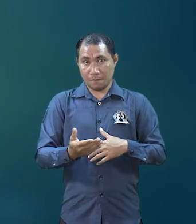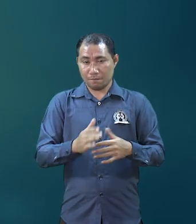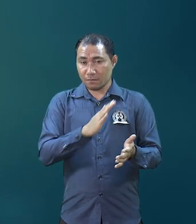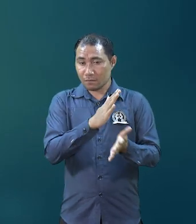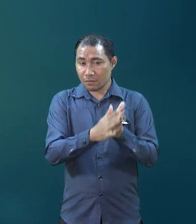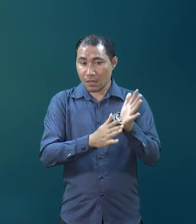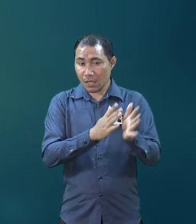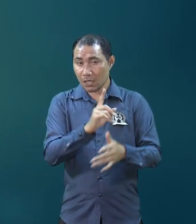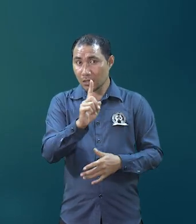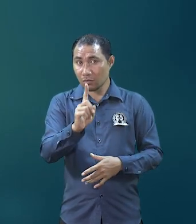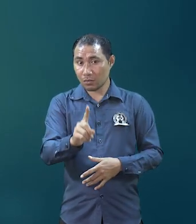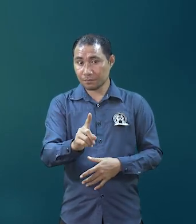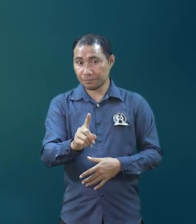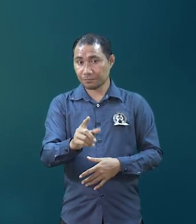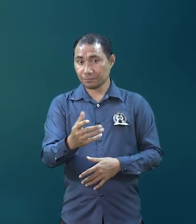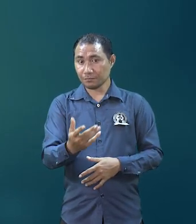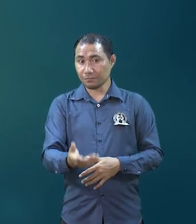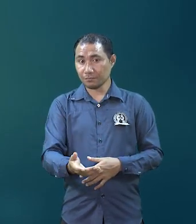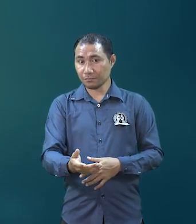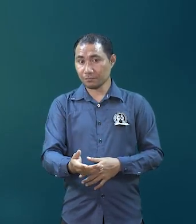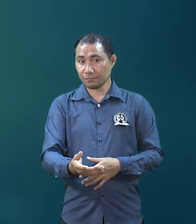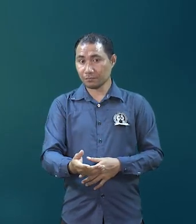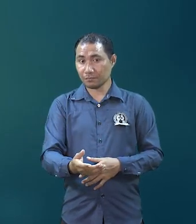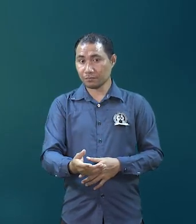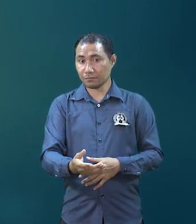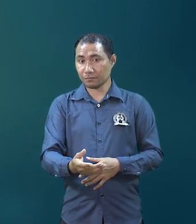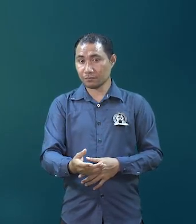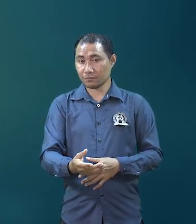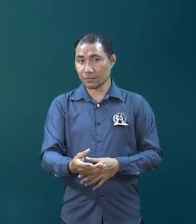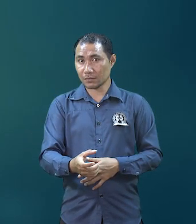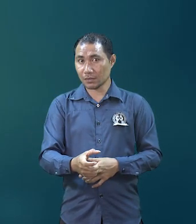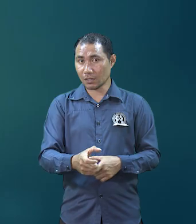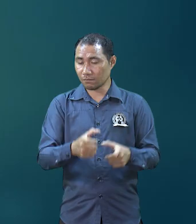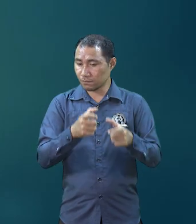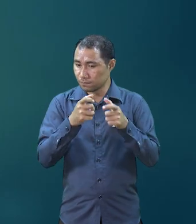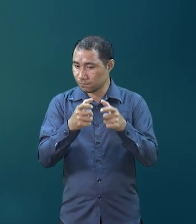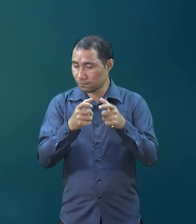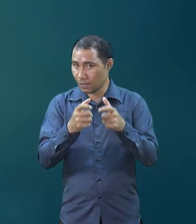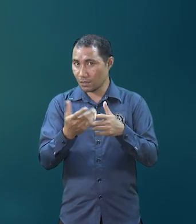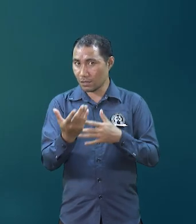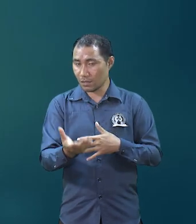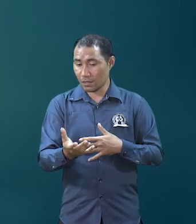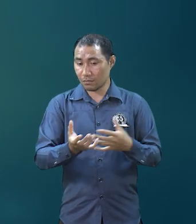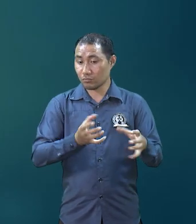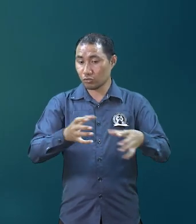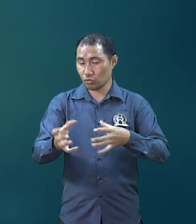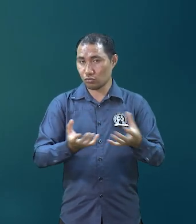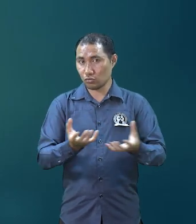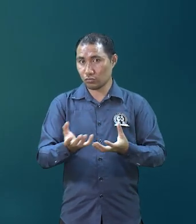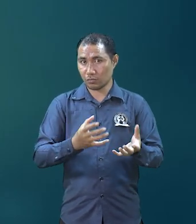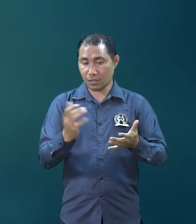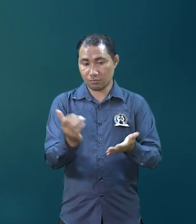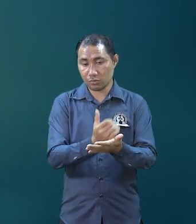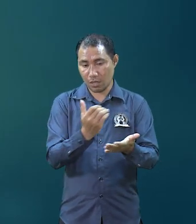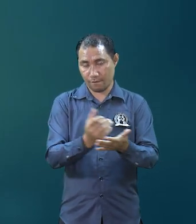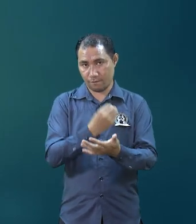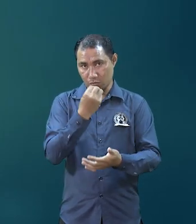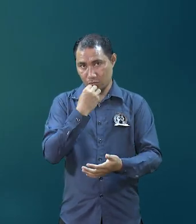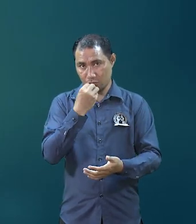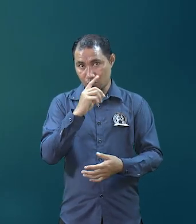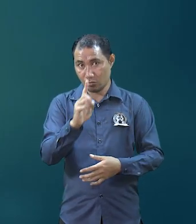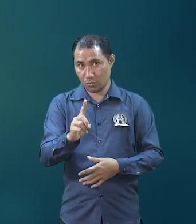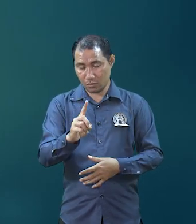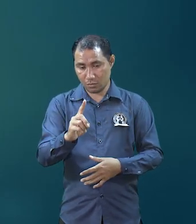refers to the appropriate measures taken to properly handle, cook, and preserve food in order